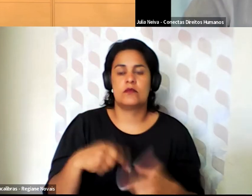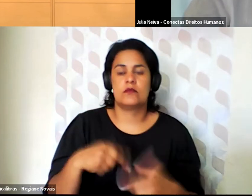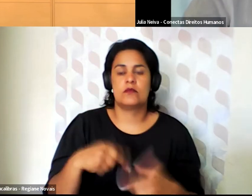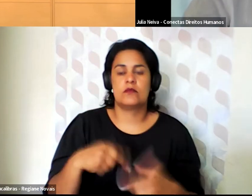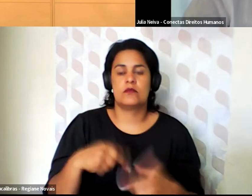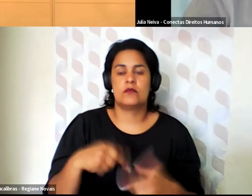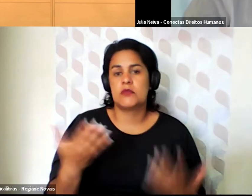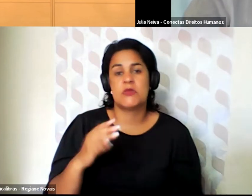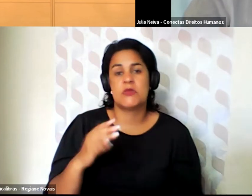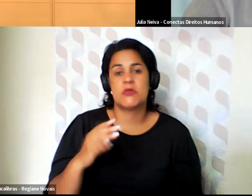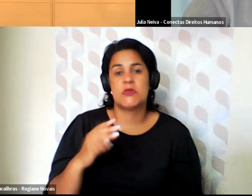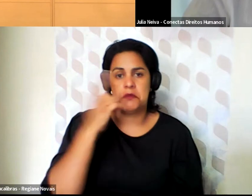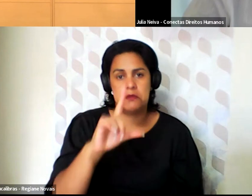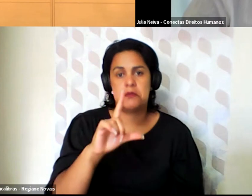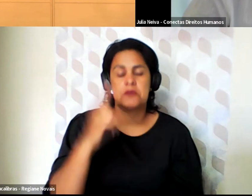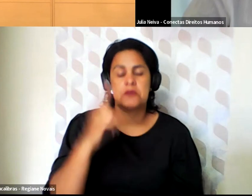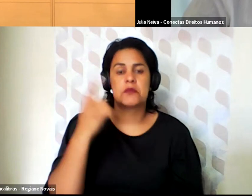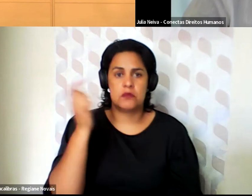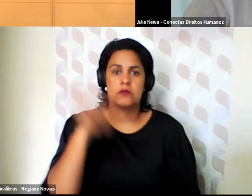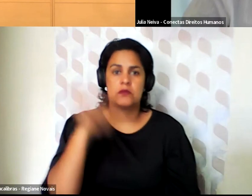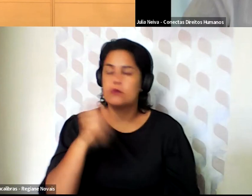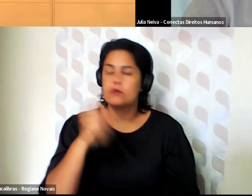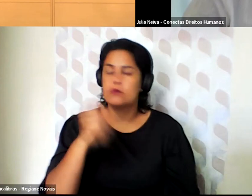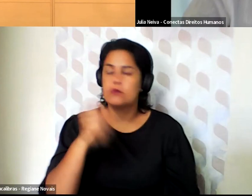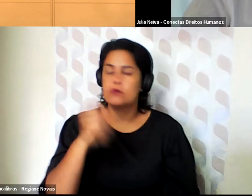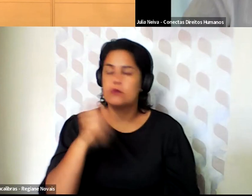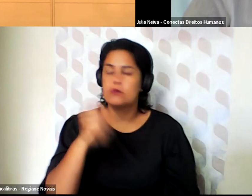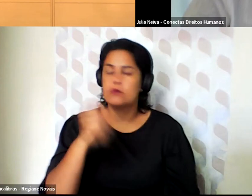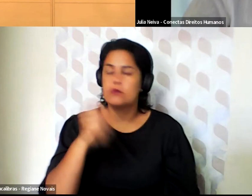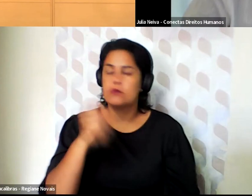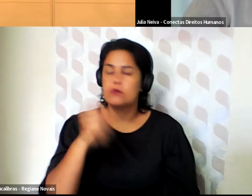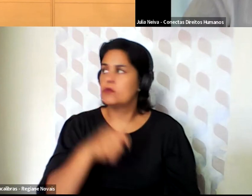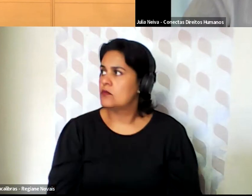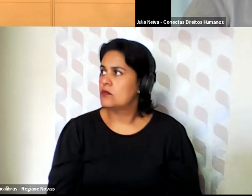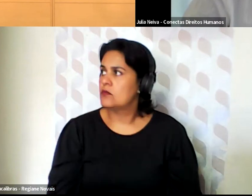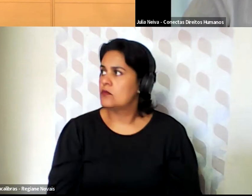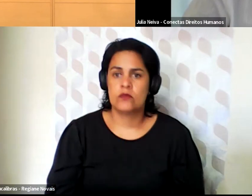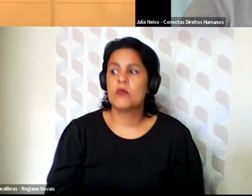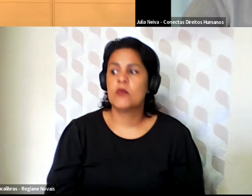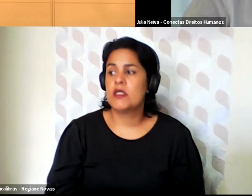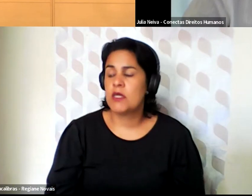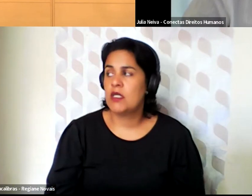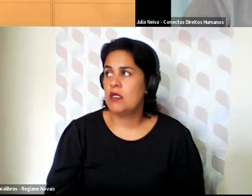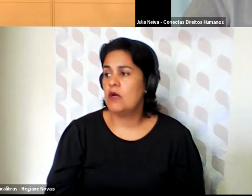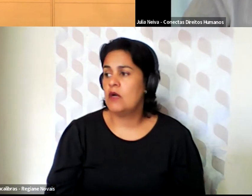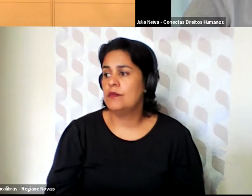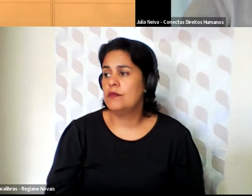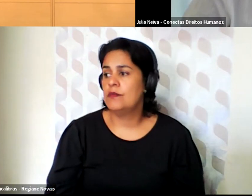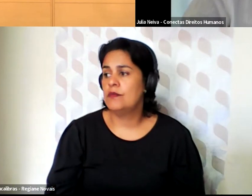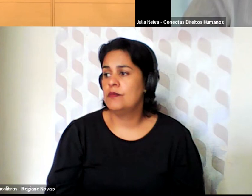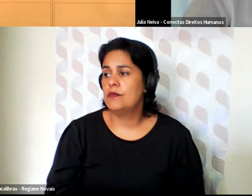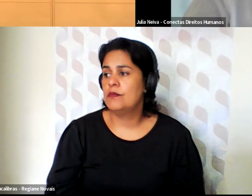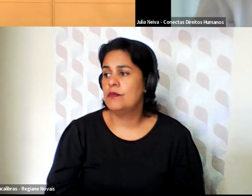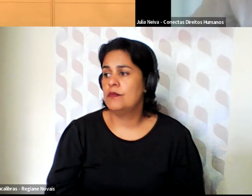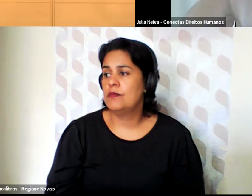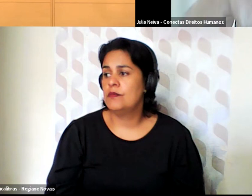or association, for civil society to kind of discuss issues or to bring in conversations which are